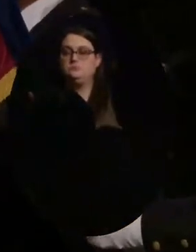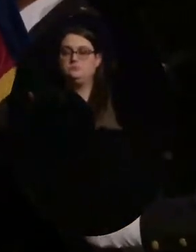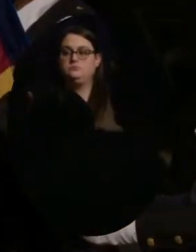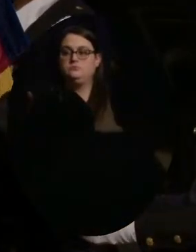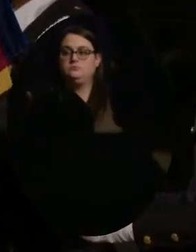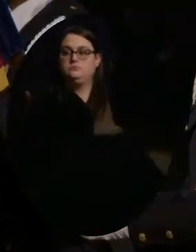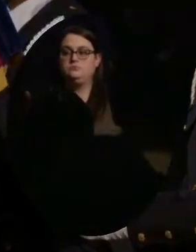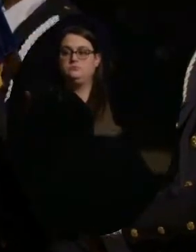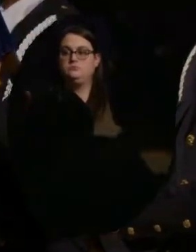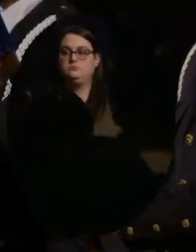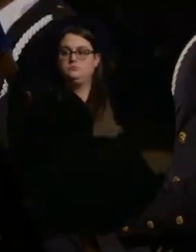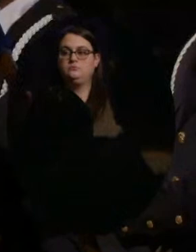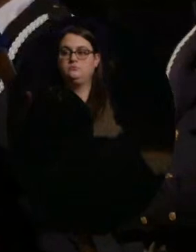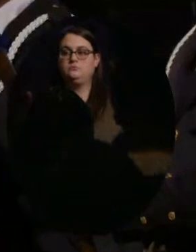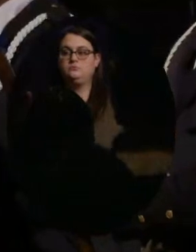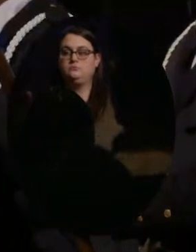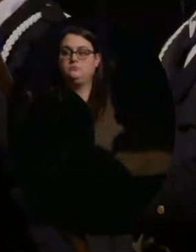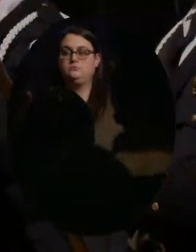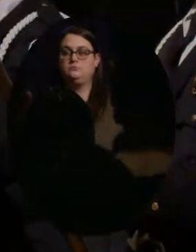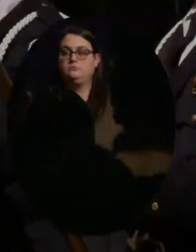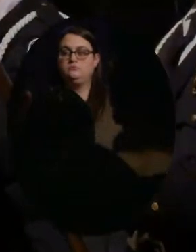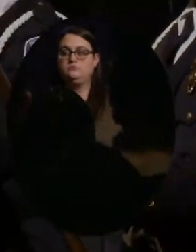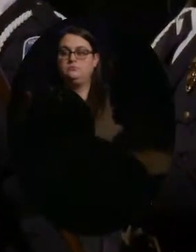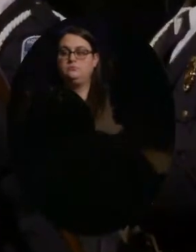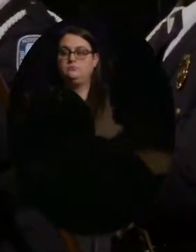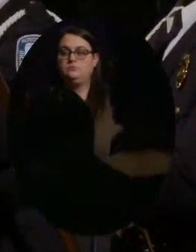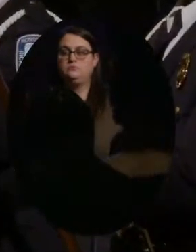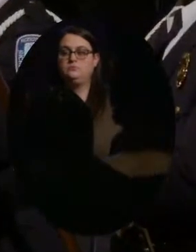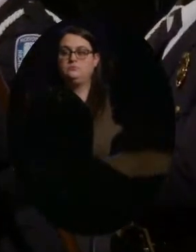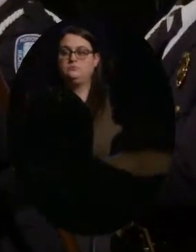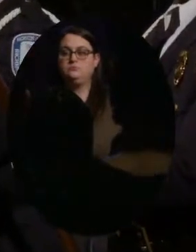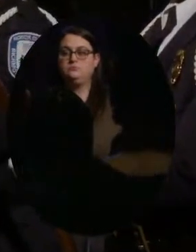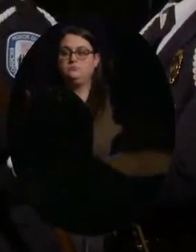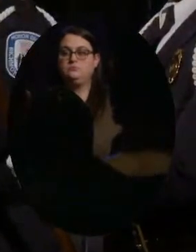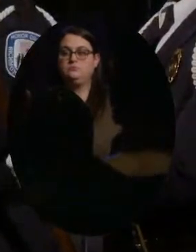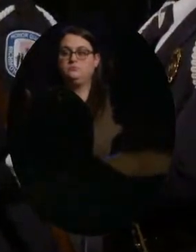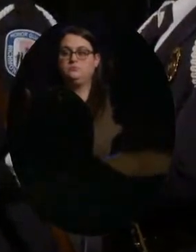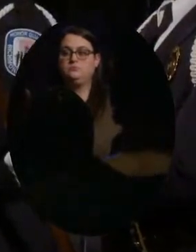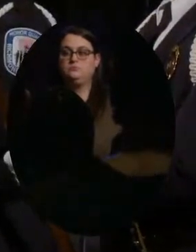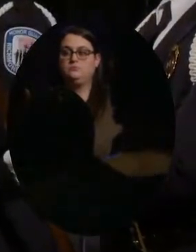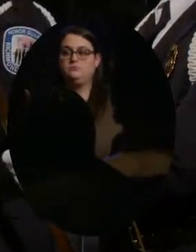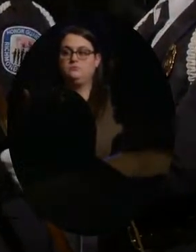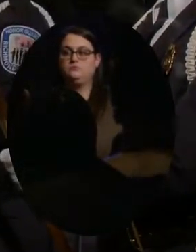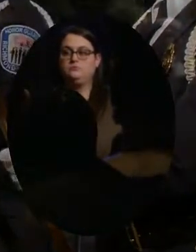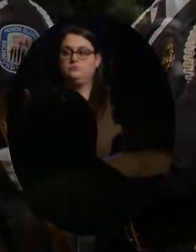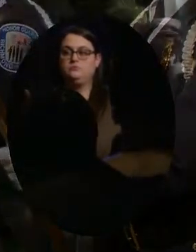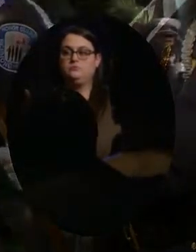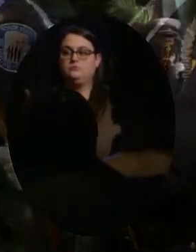Mm-hmm.